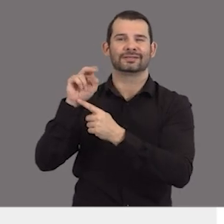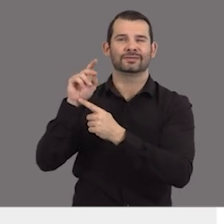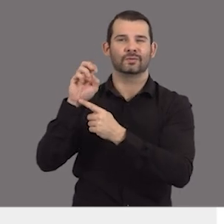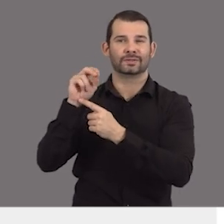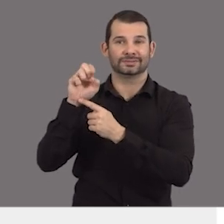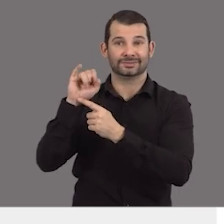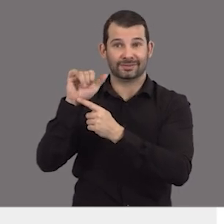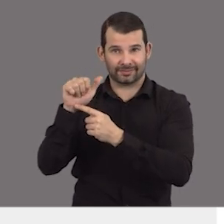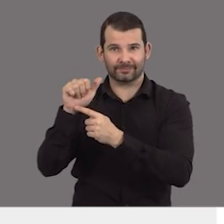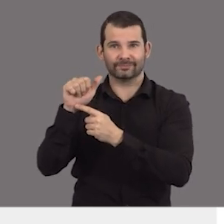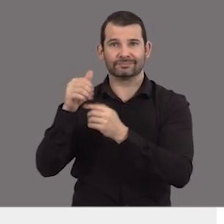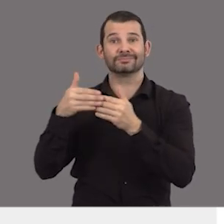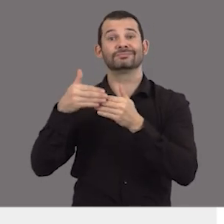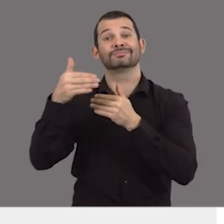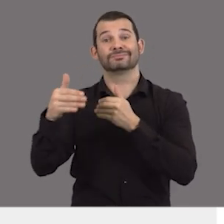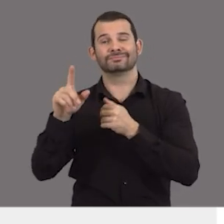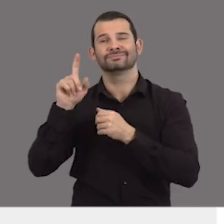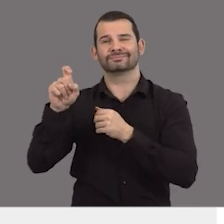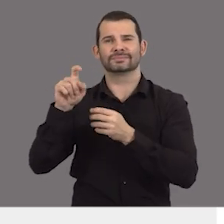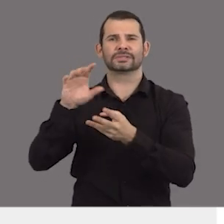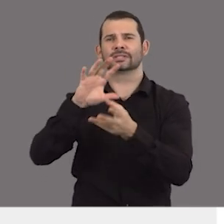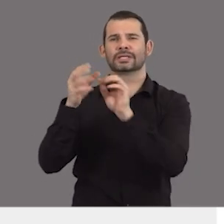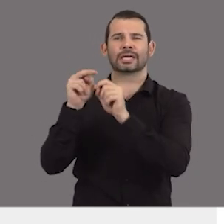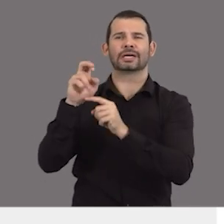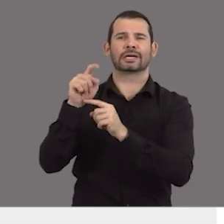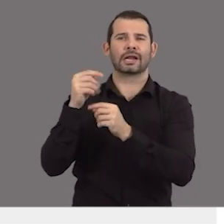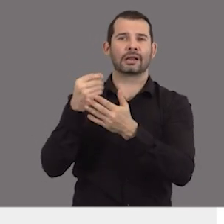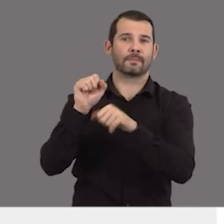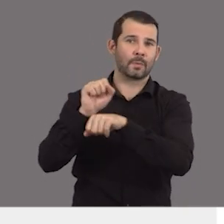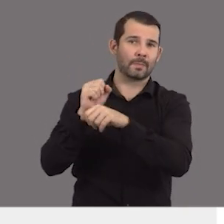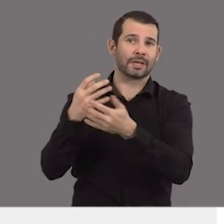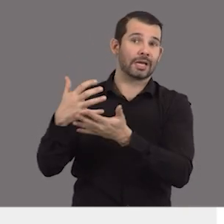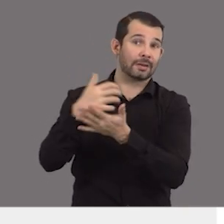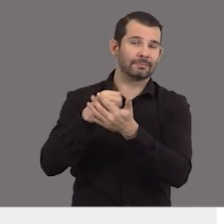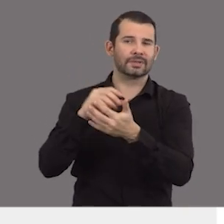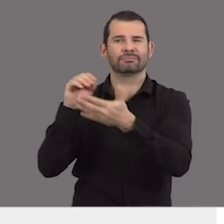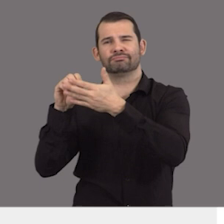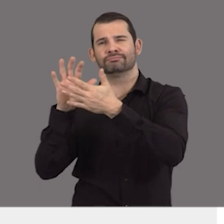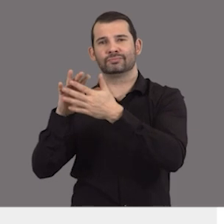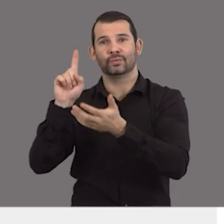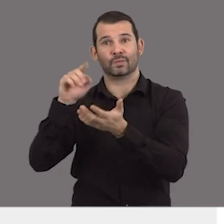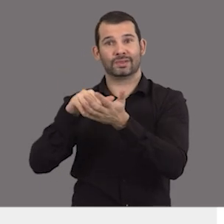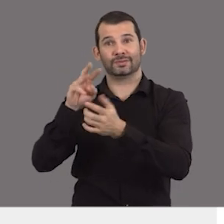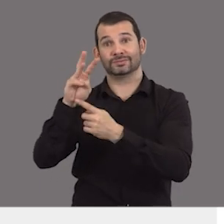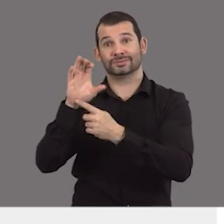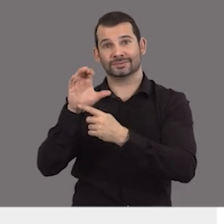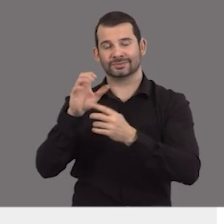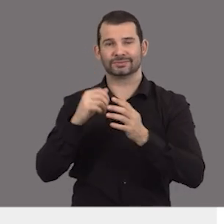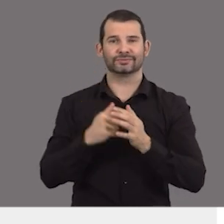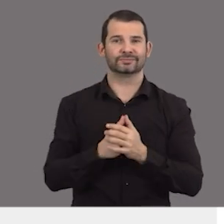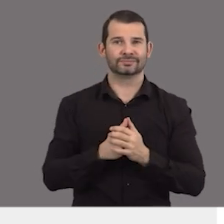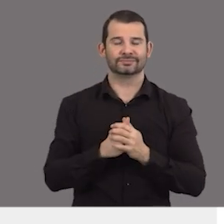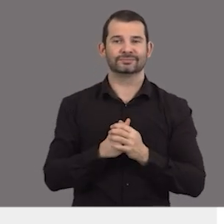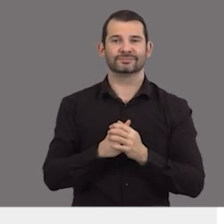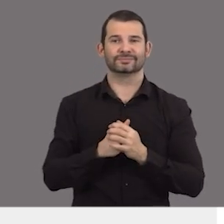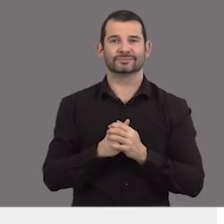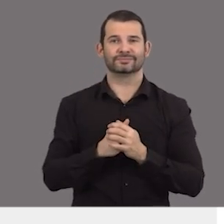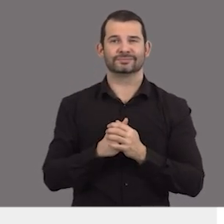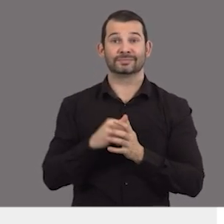enter Indonesia. Then select net employment income and enter